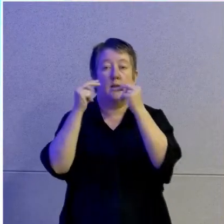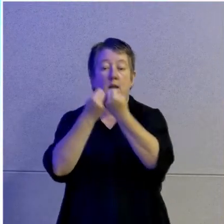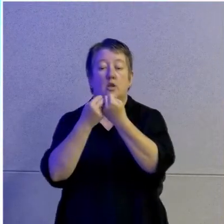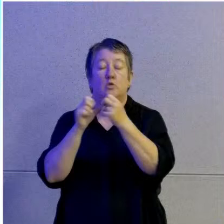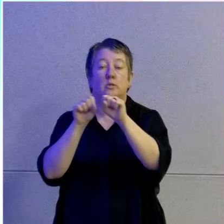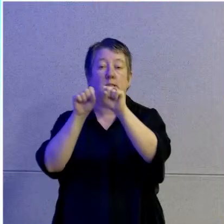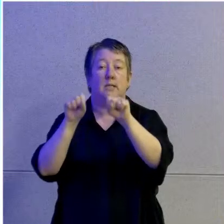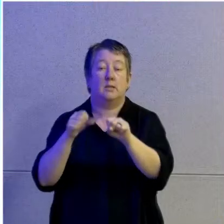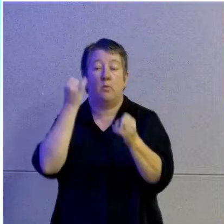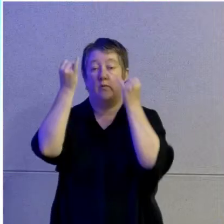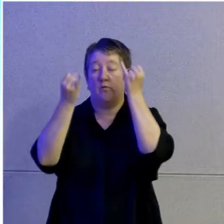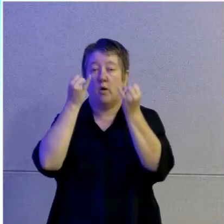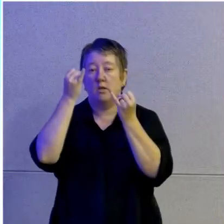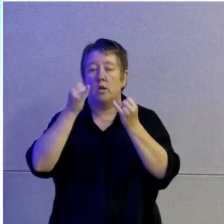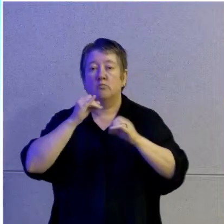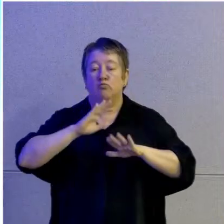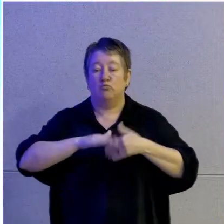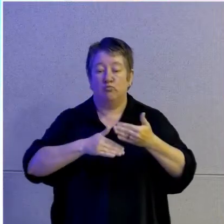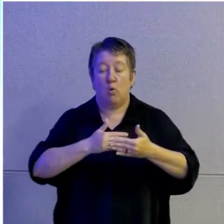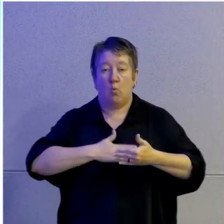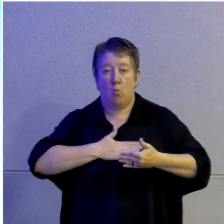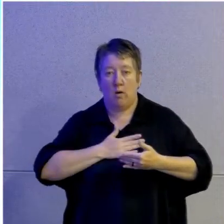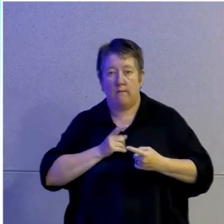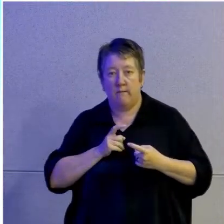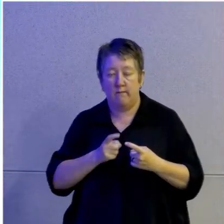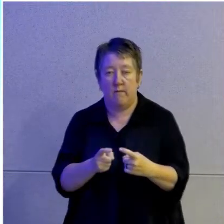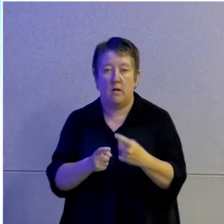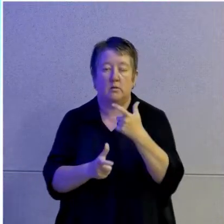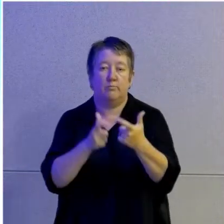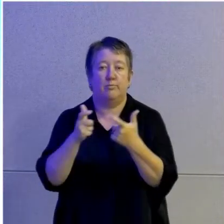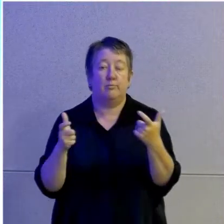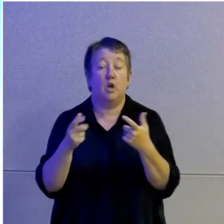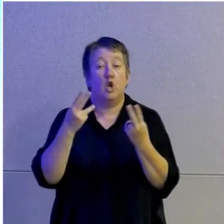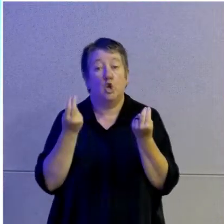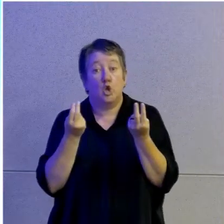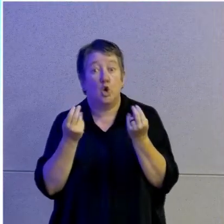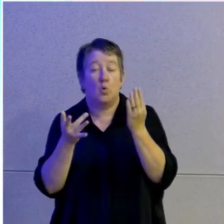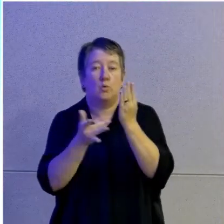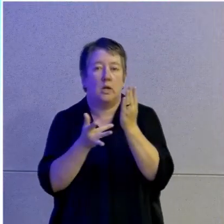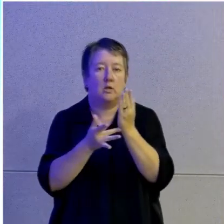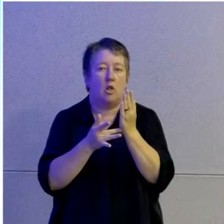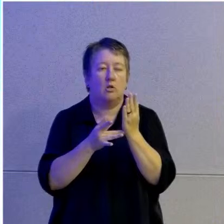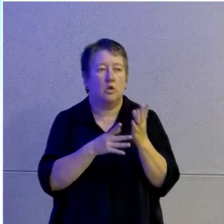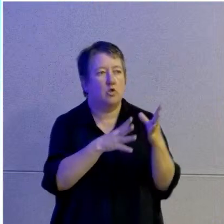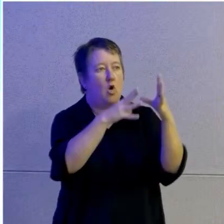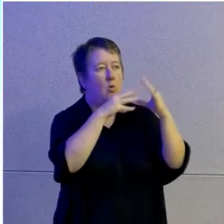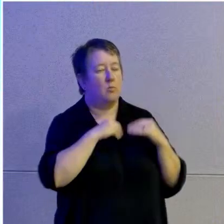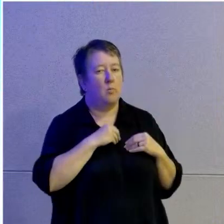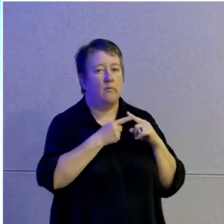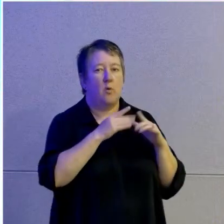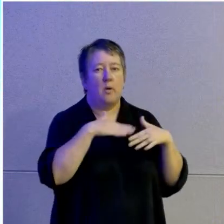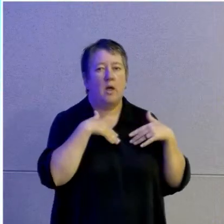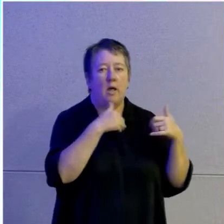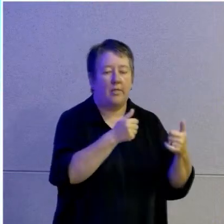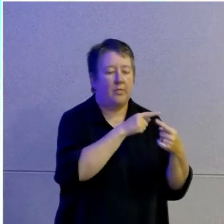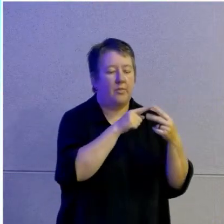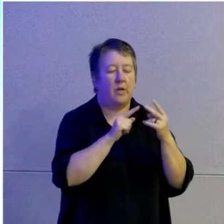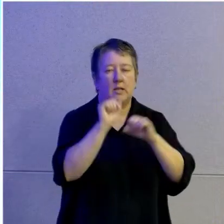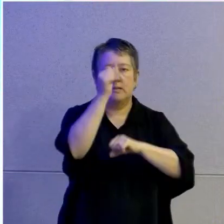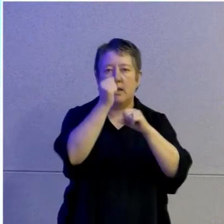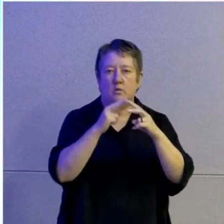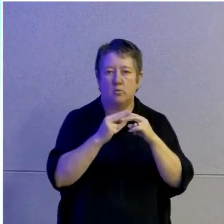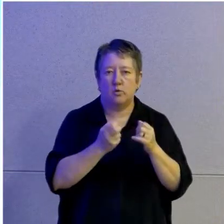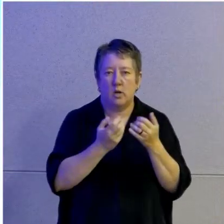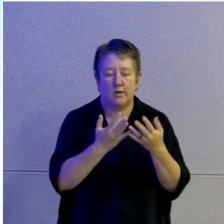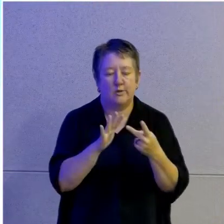is pacing itself to grow faster in adopting new technologies from health, industrial production, finance, and